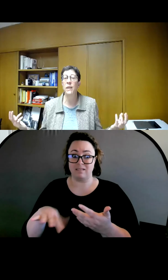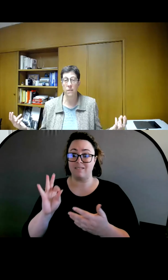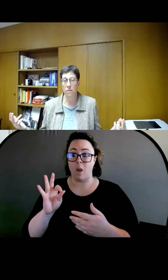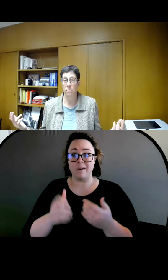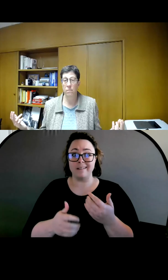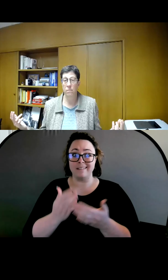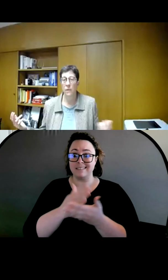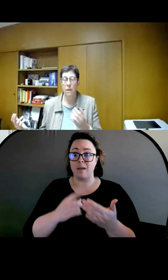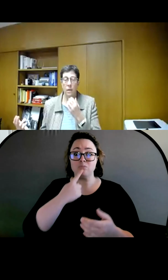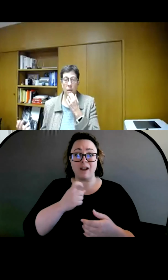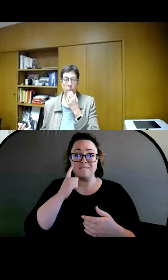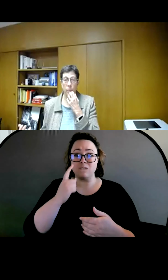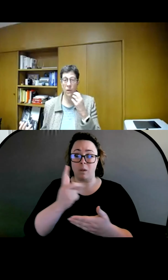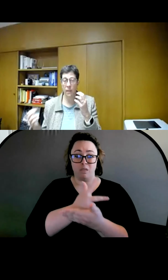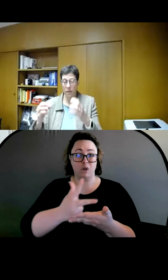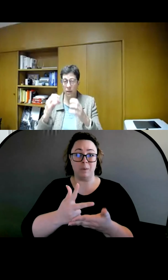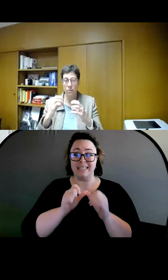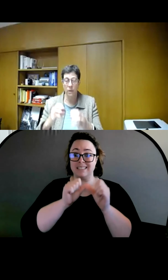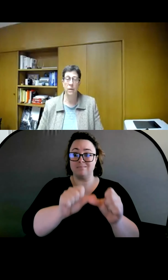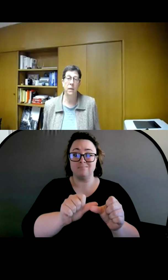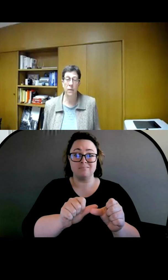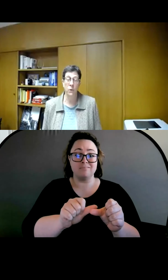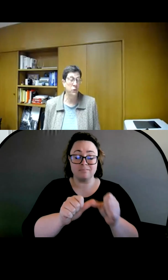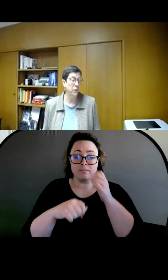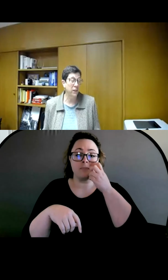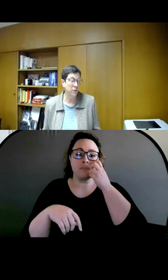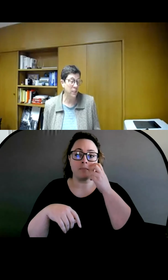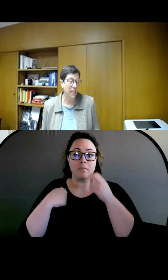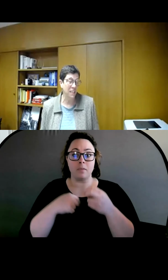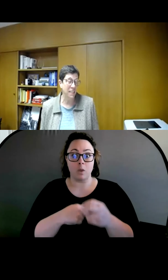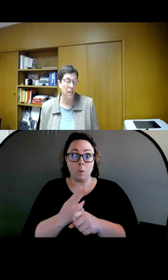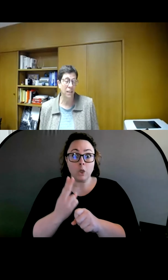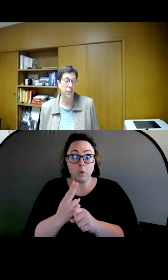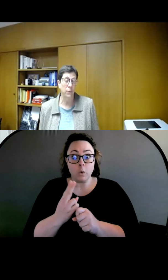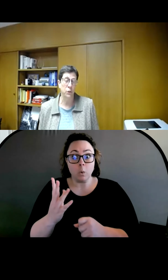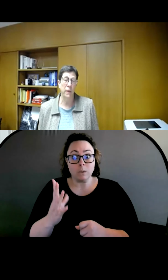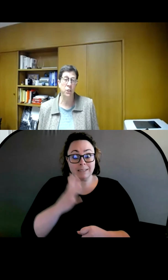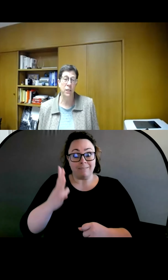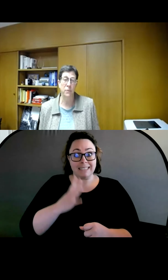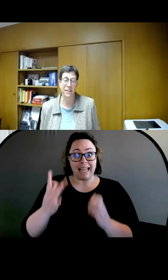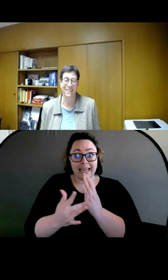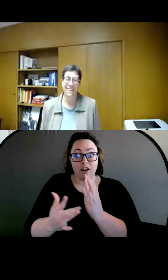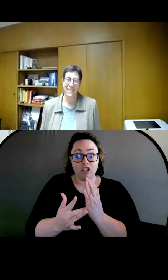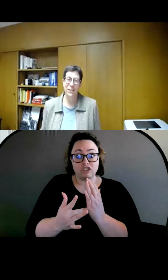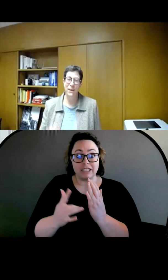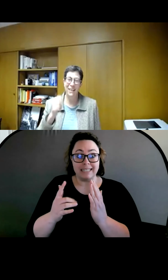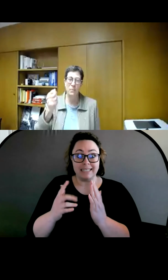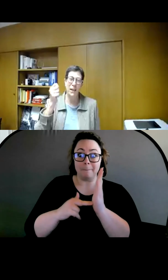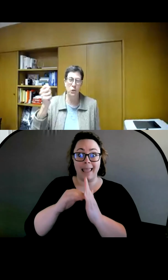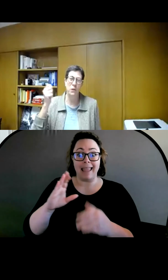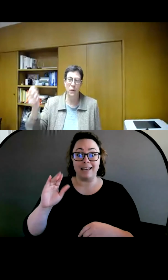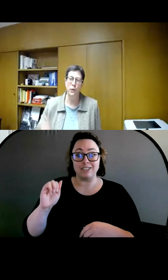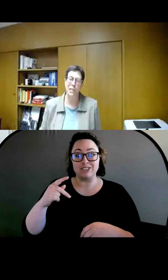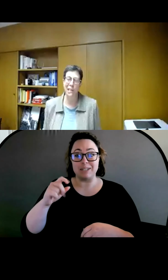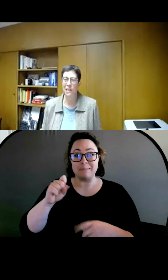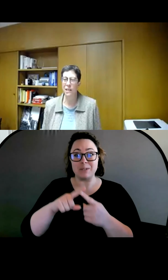3 weeks. And we used very sophisticated technology. We used paint chips to make